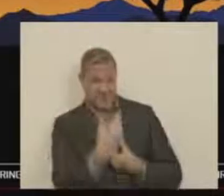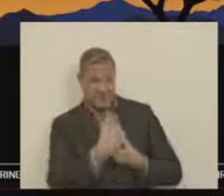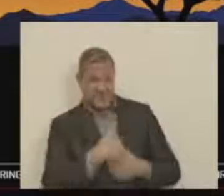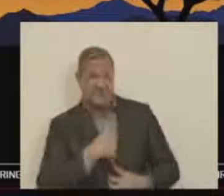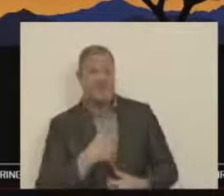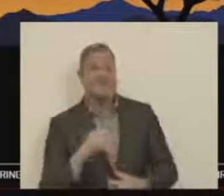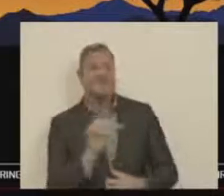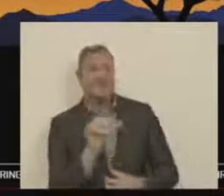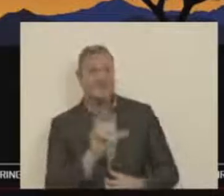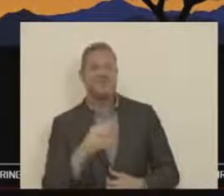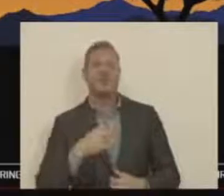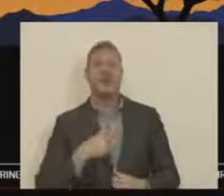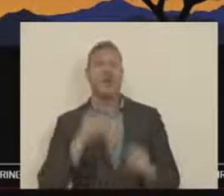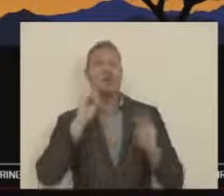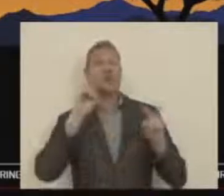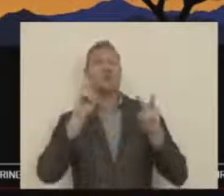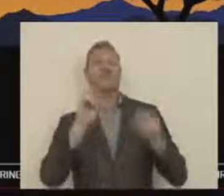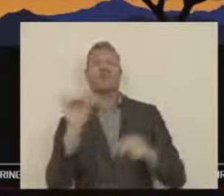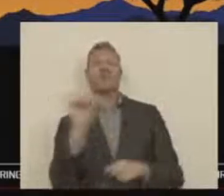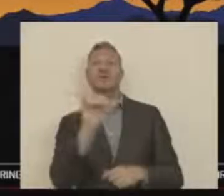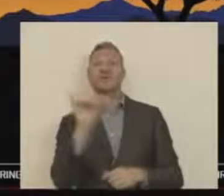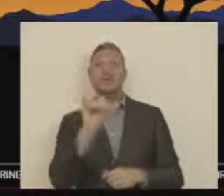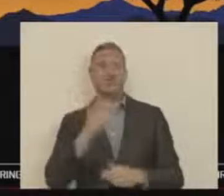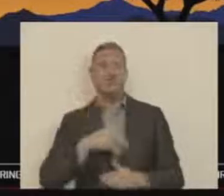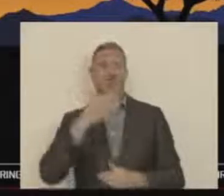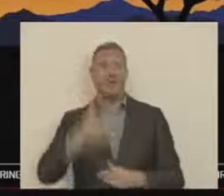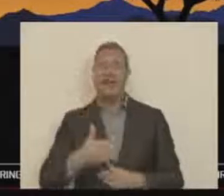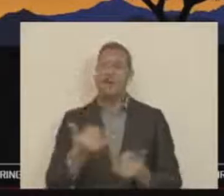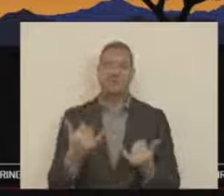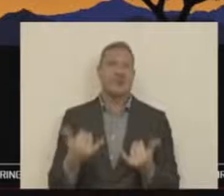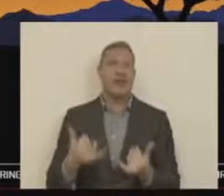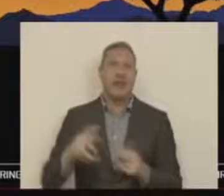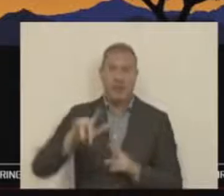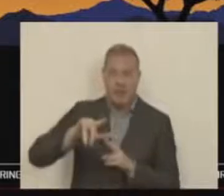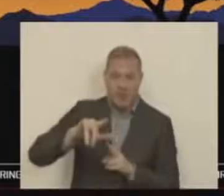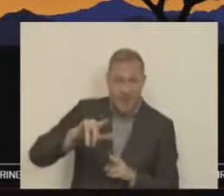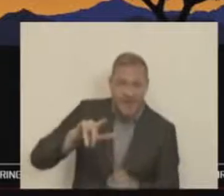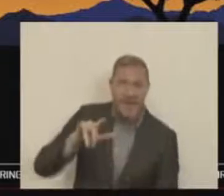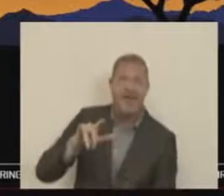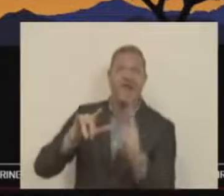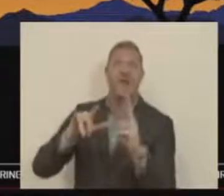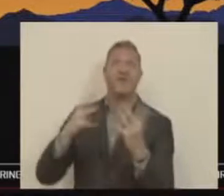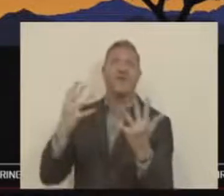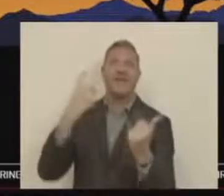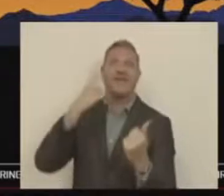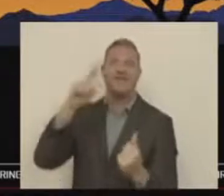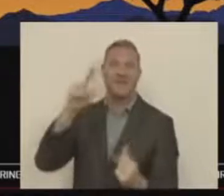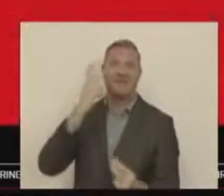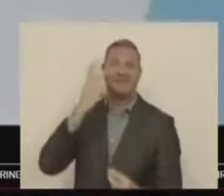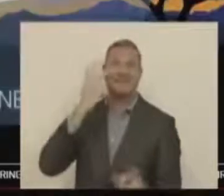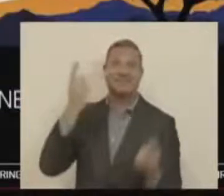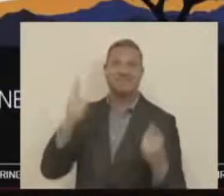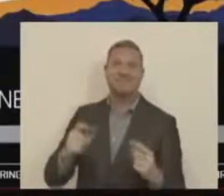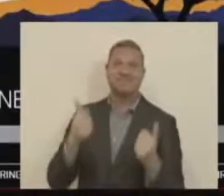that rocket onto orbit and get those capabilities going. I appreciate the time. Thank you. Excellent. Thank you,